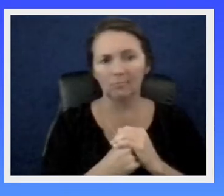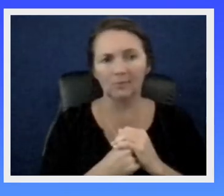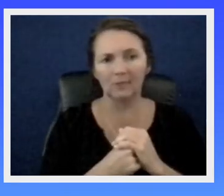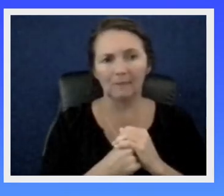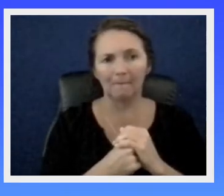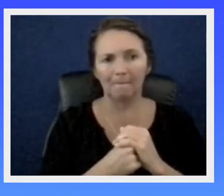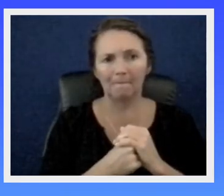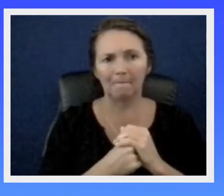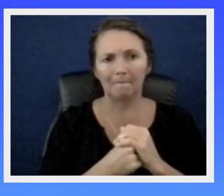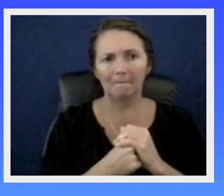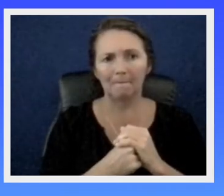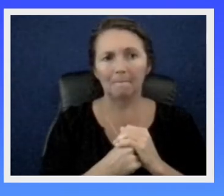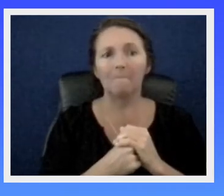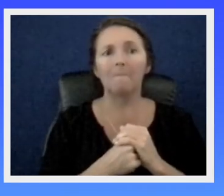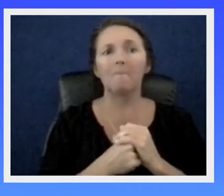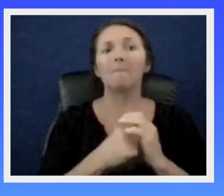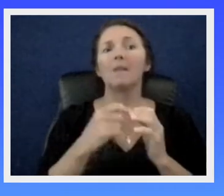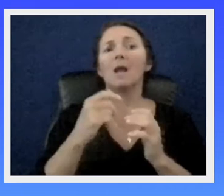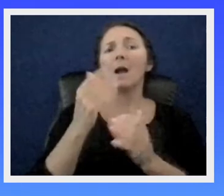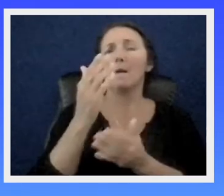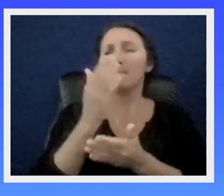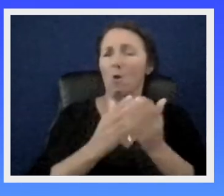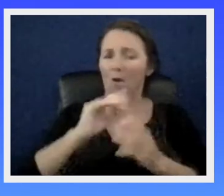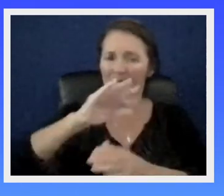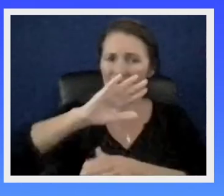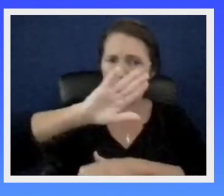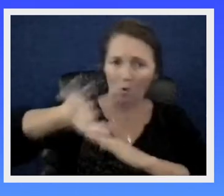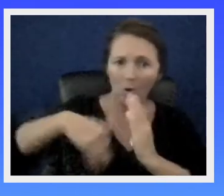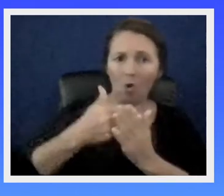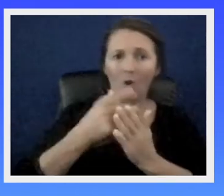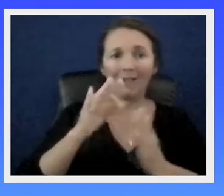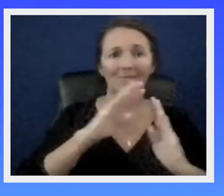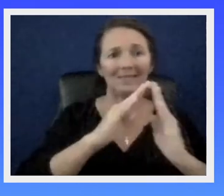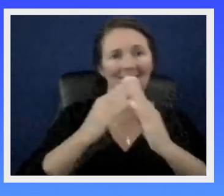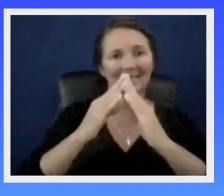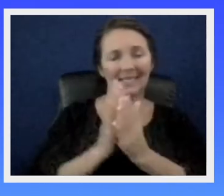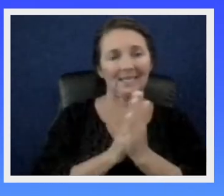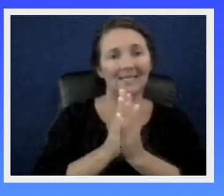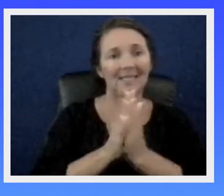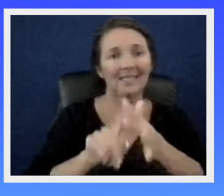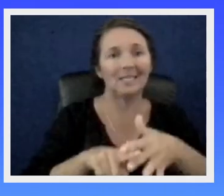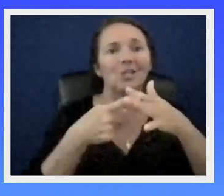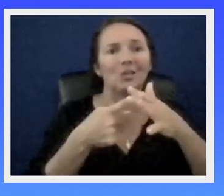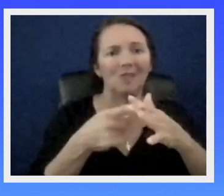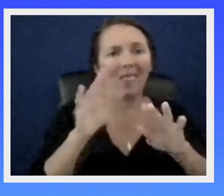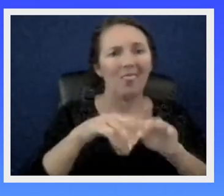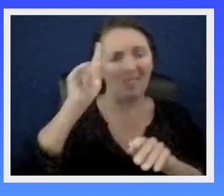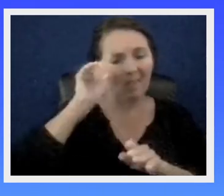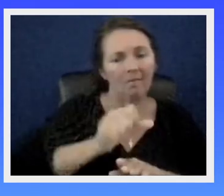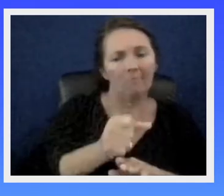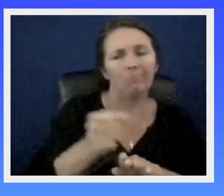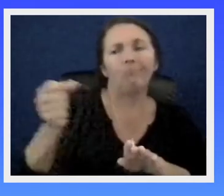As part of every aspect of the city's initiatives versus just sort of set aside.